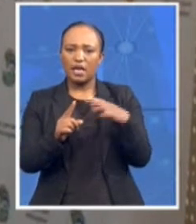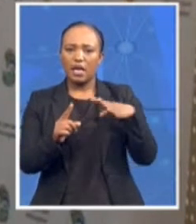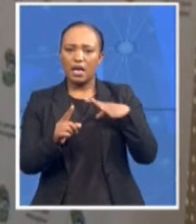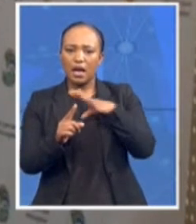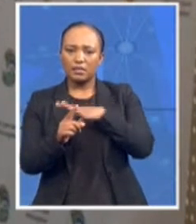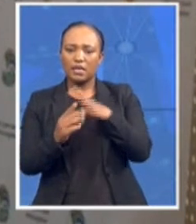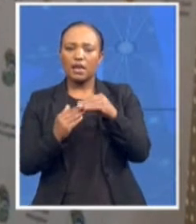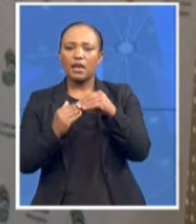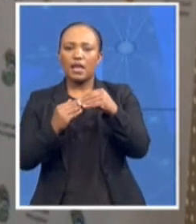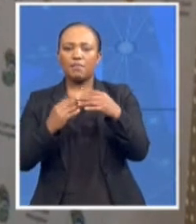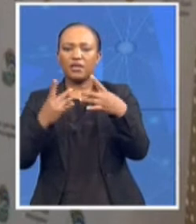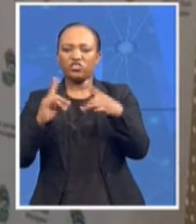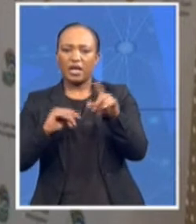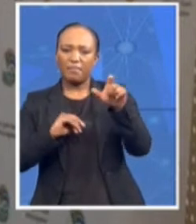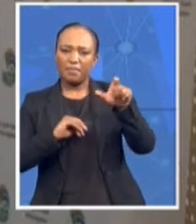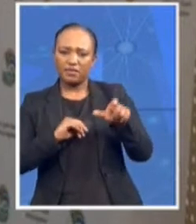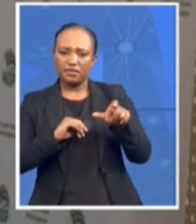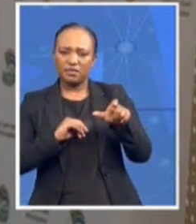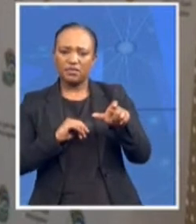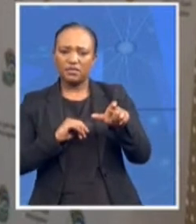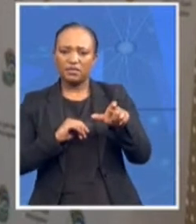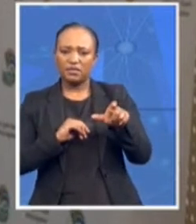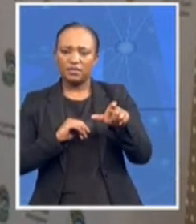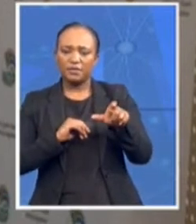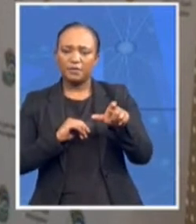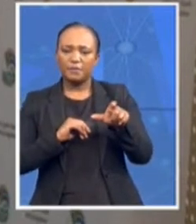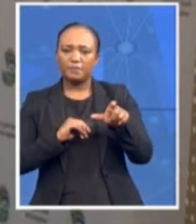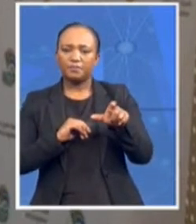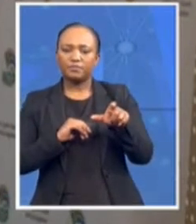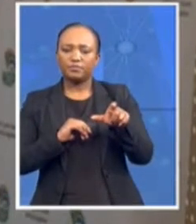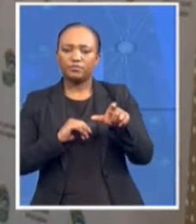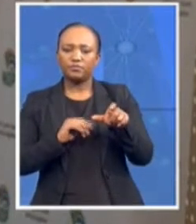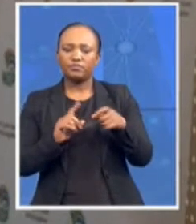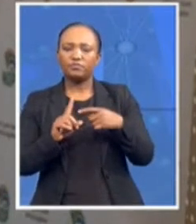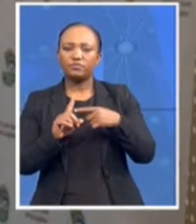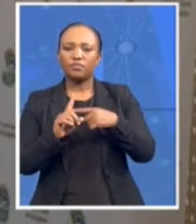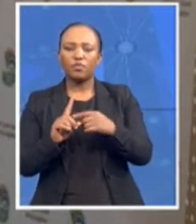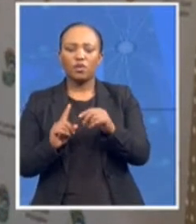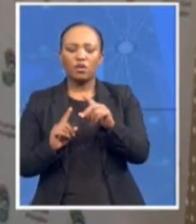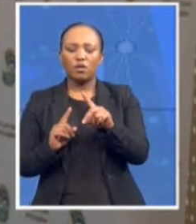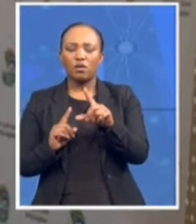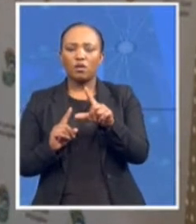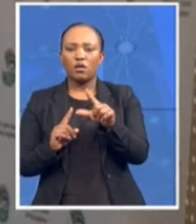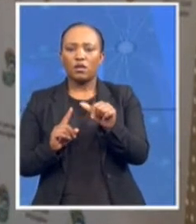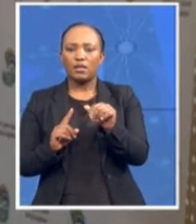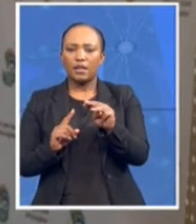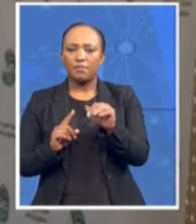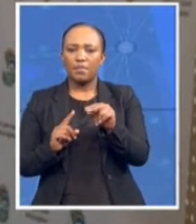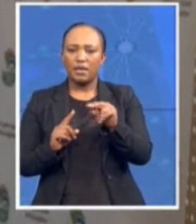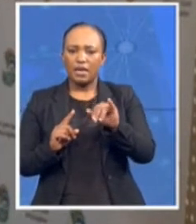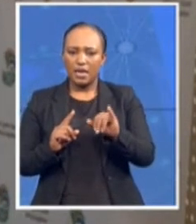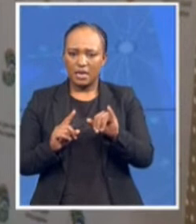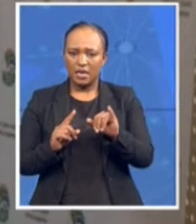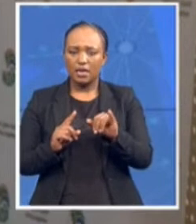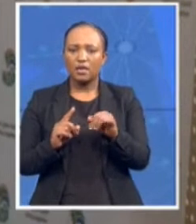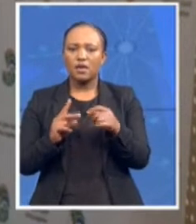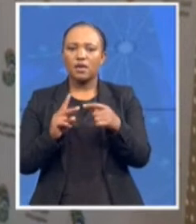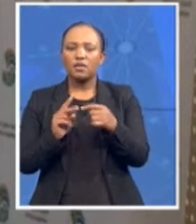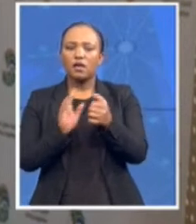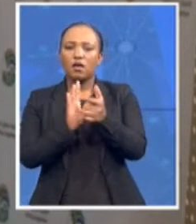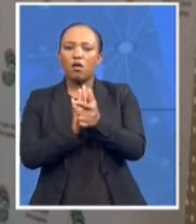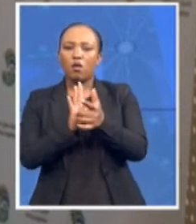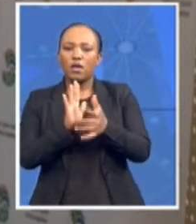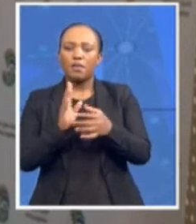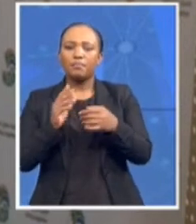Princess Celentle Dlamini, and Advocate Makhosini Nkosi here, they will be able